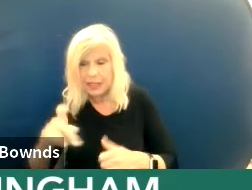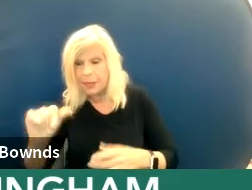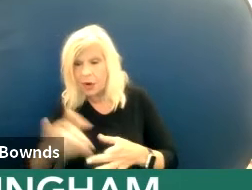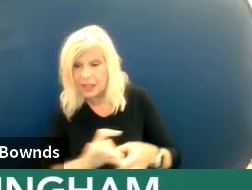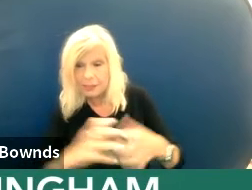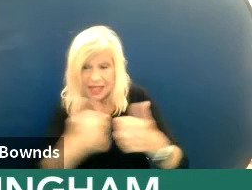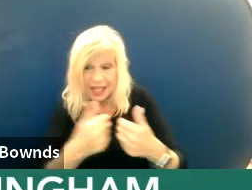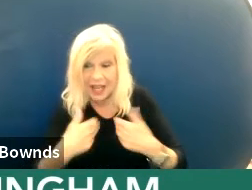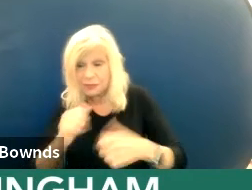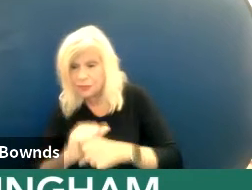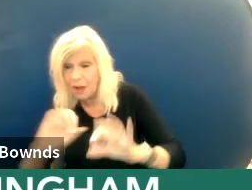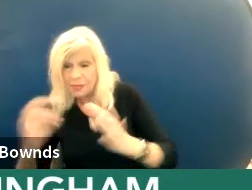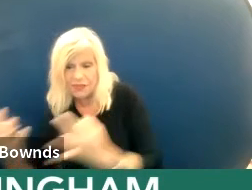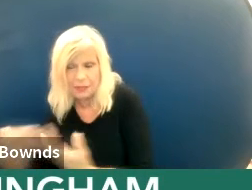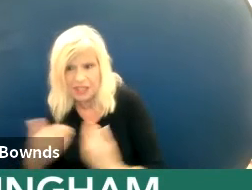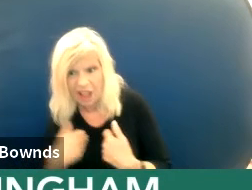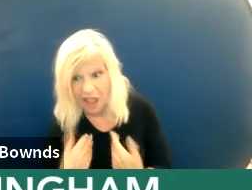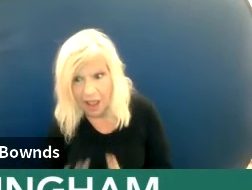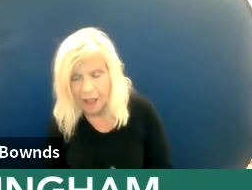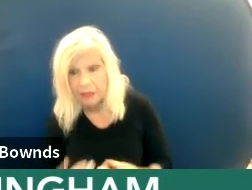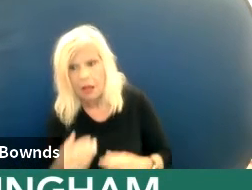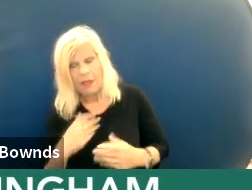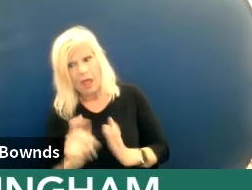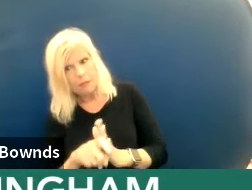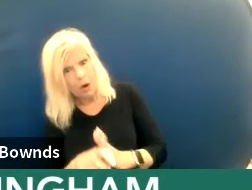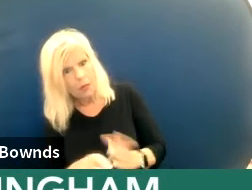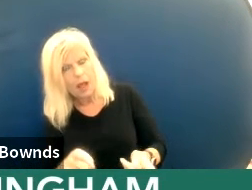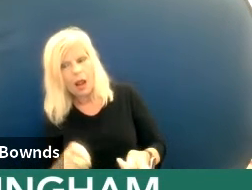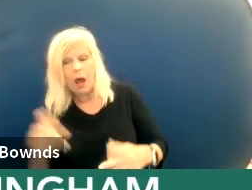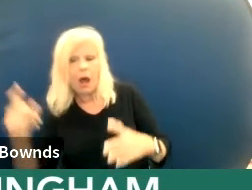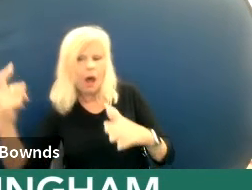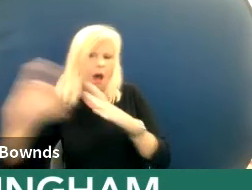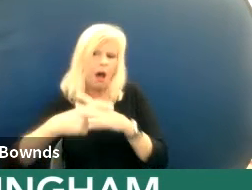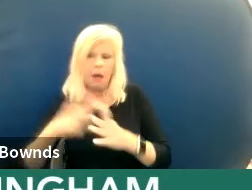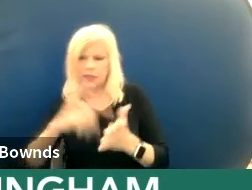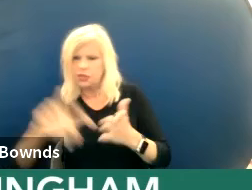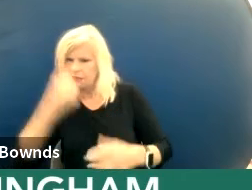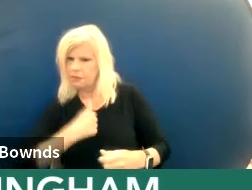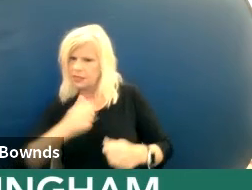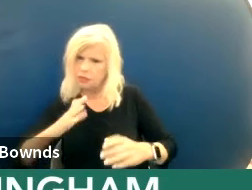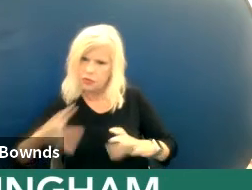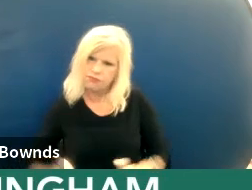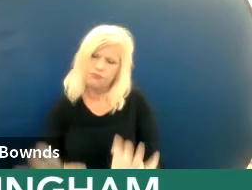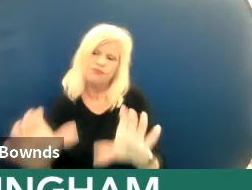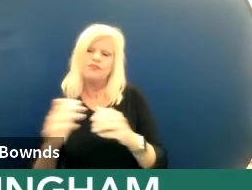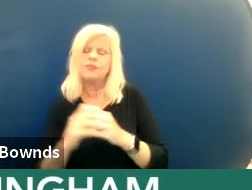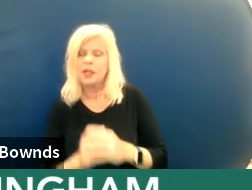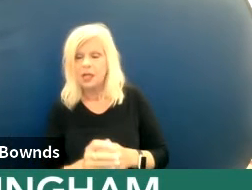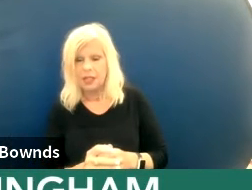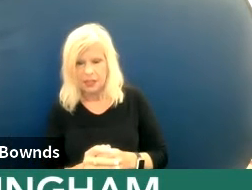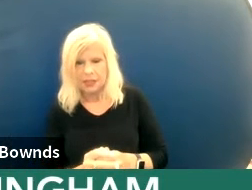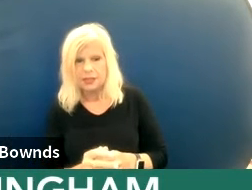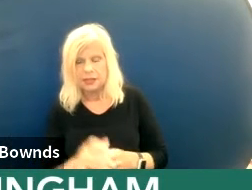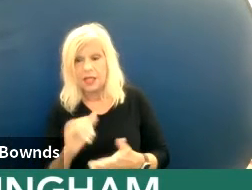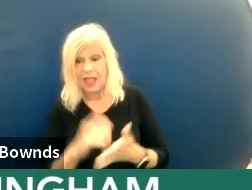had jobs, had families. I knew from that moment that this was something that I had to check out for myself. And that piece